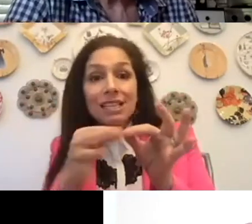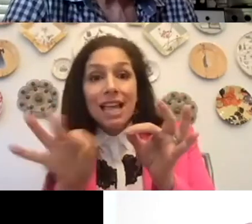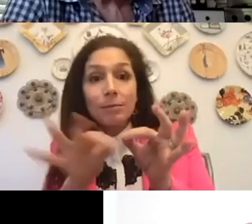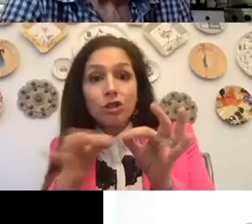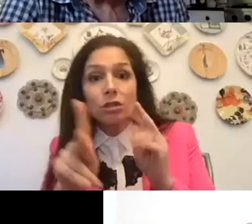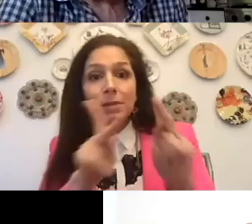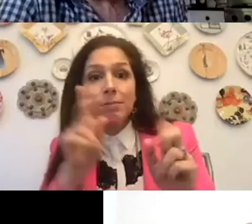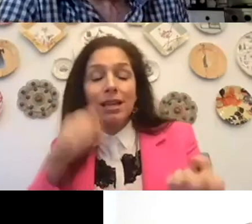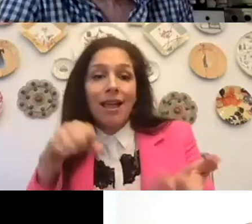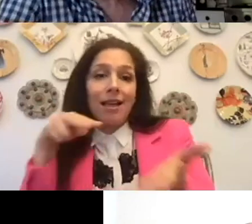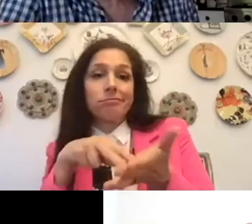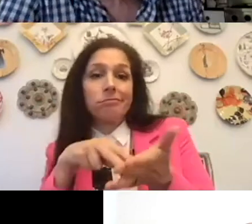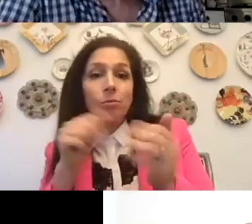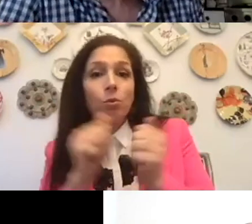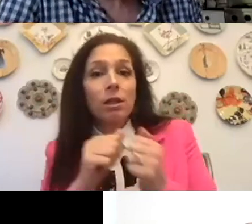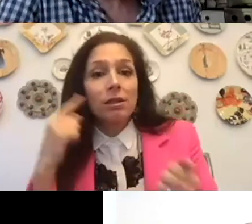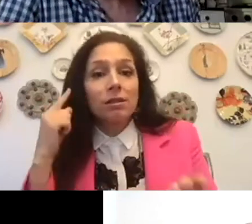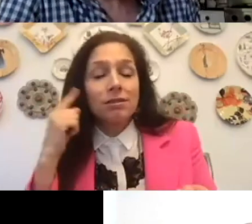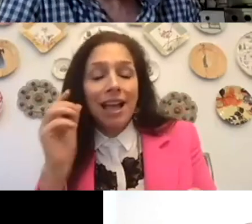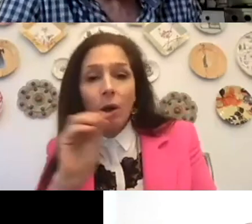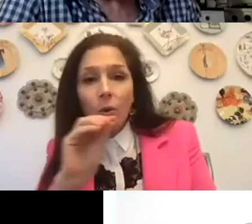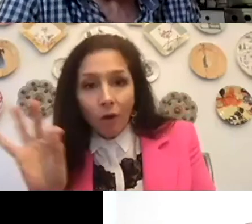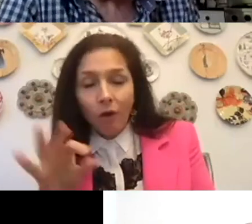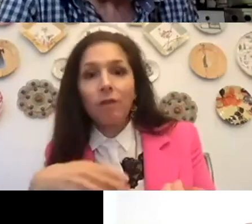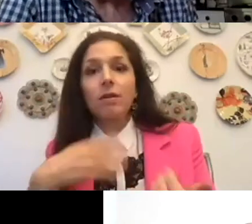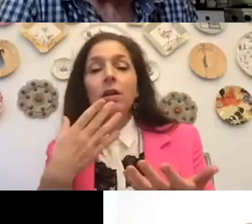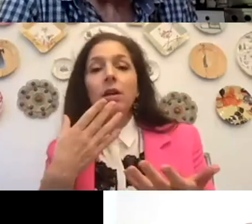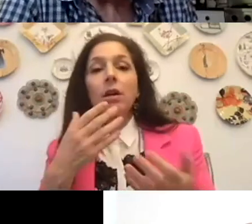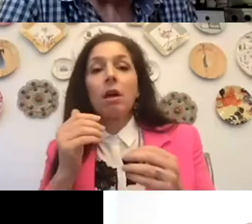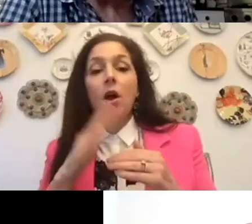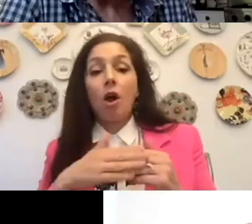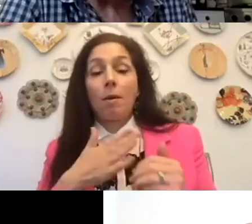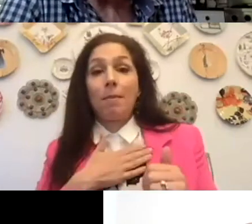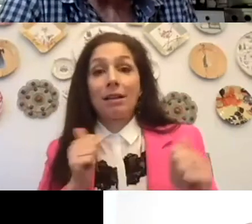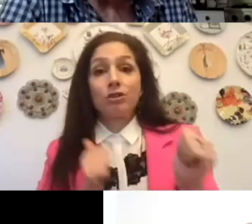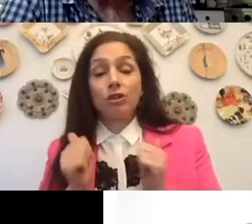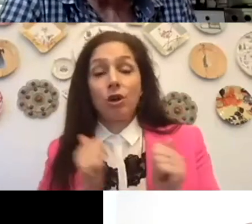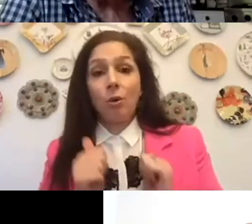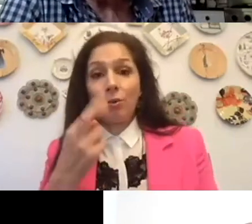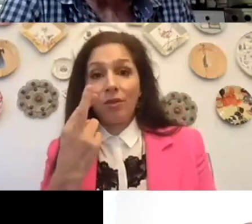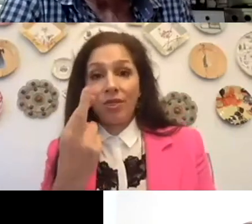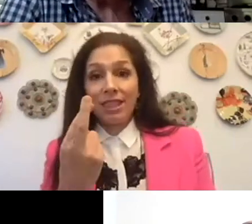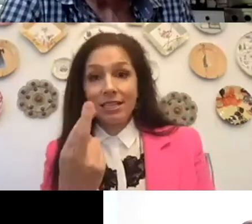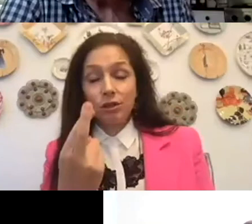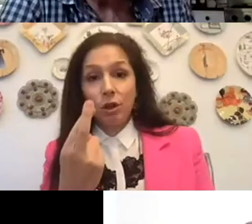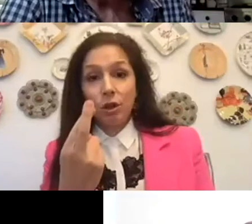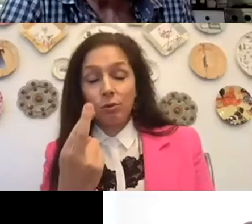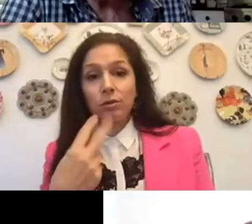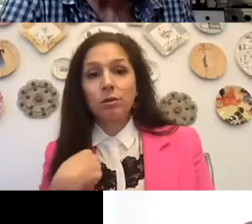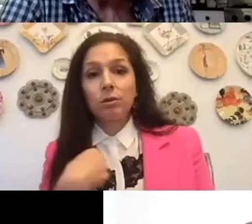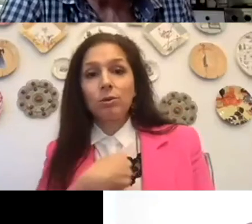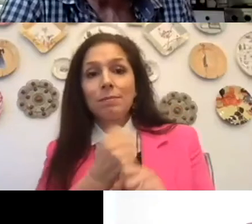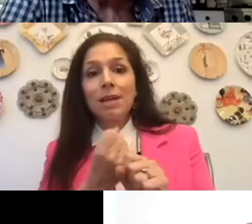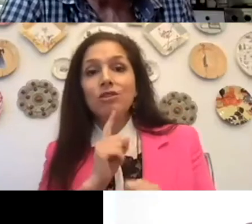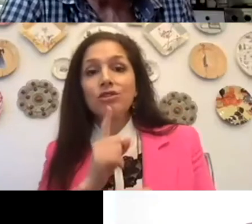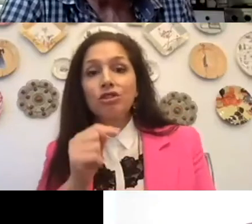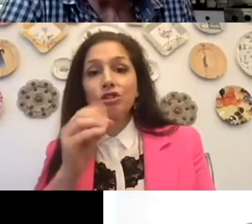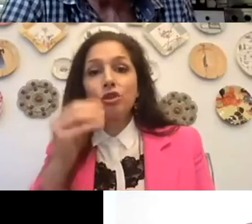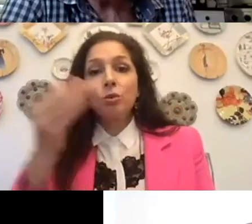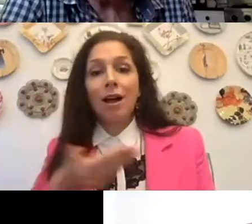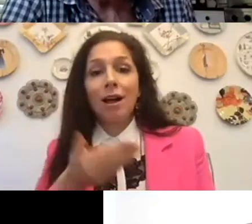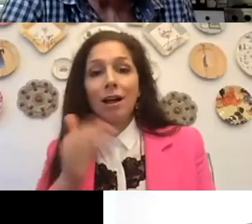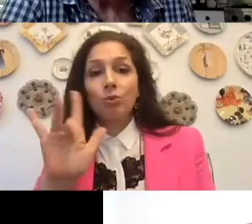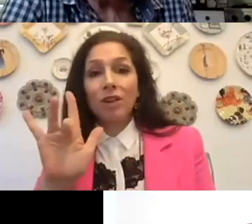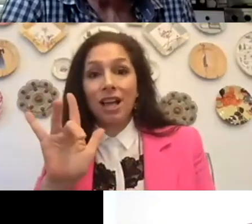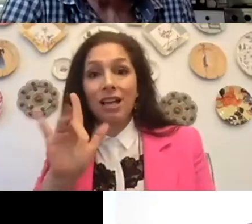onto the set. Having open caption or closed caption makes it so easy to watch the playback with the sound off. Like with